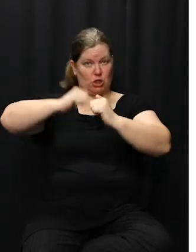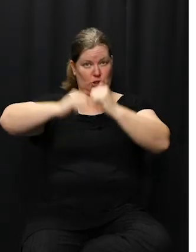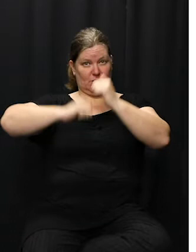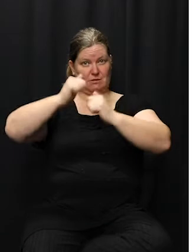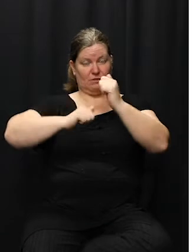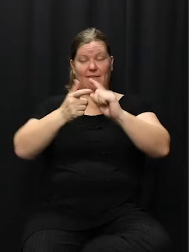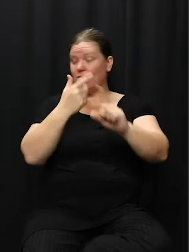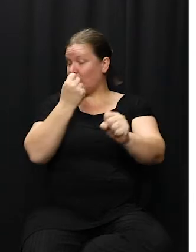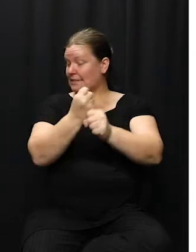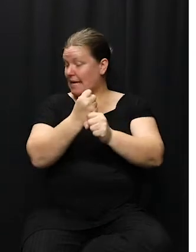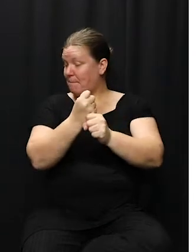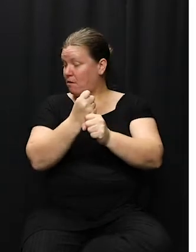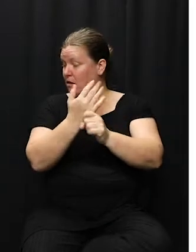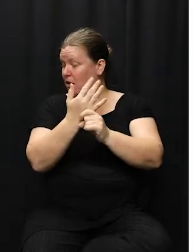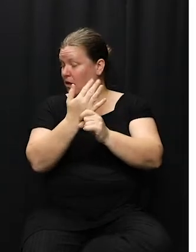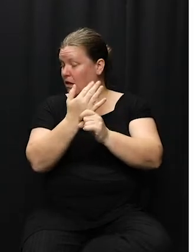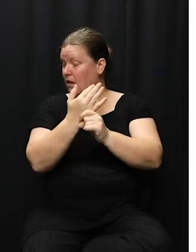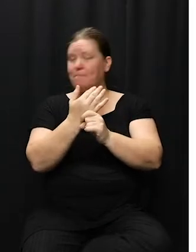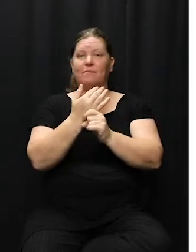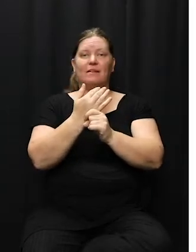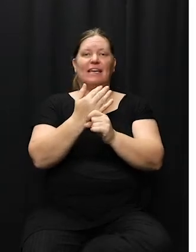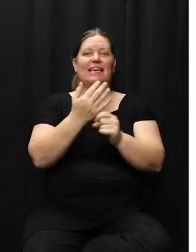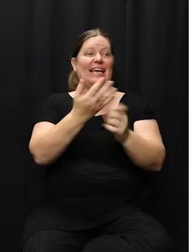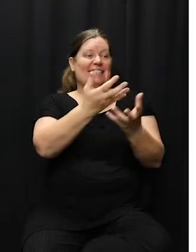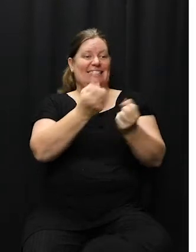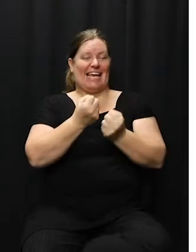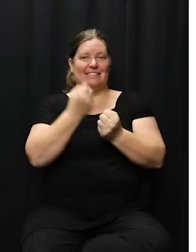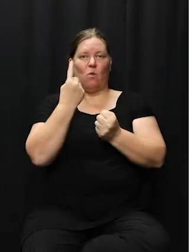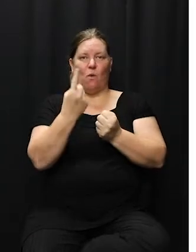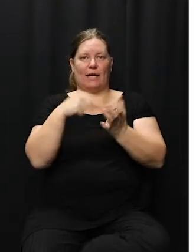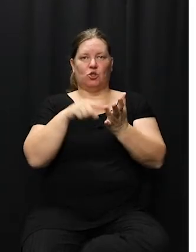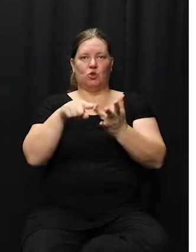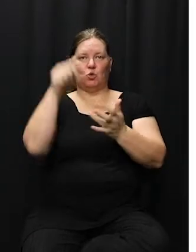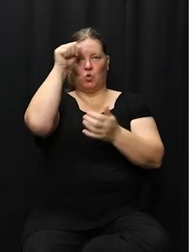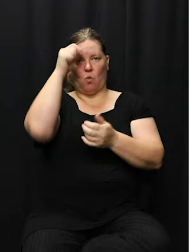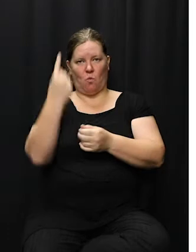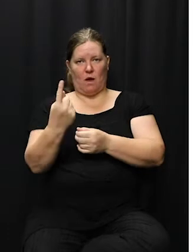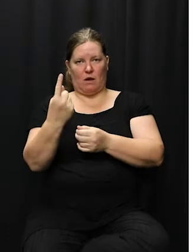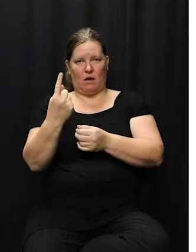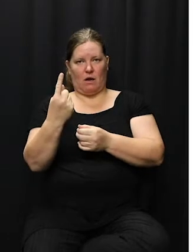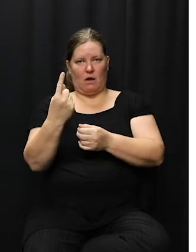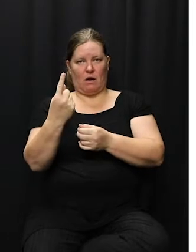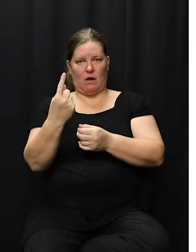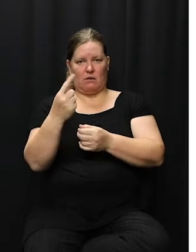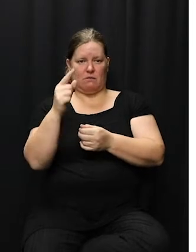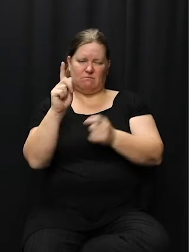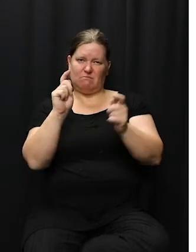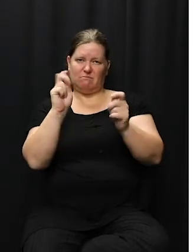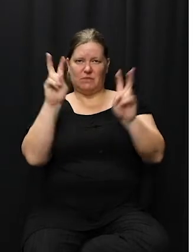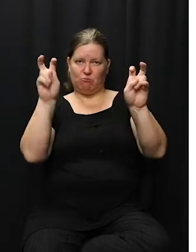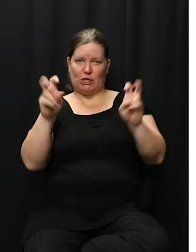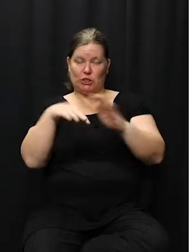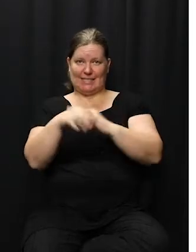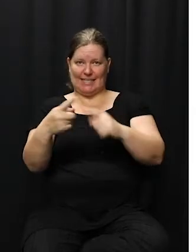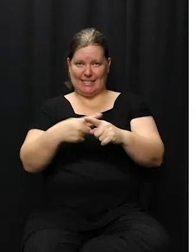idioms to mean structures, various sort of structures. So for example, it takes one to know